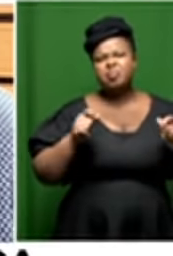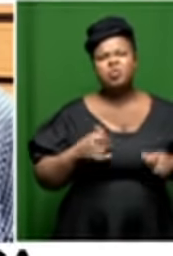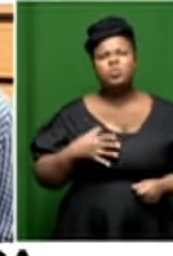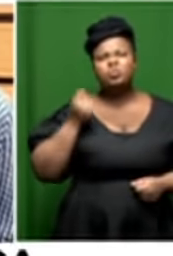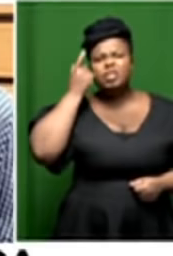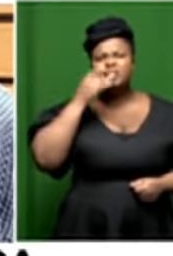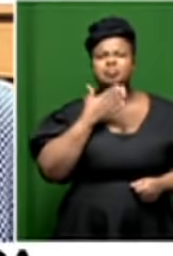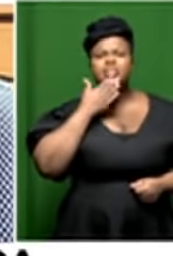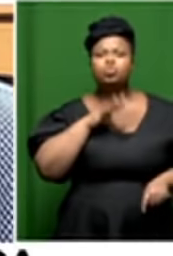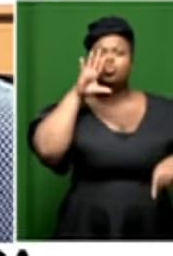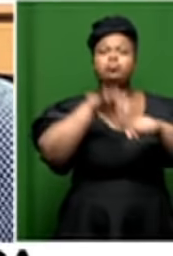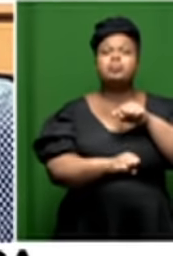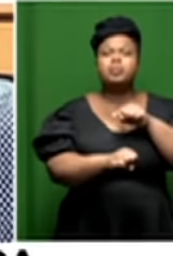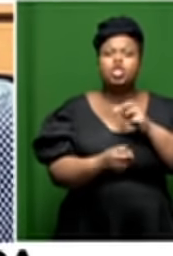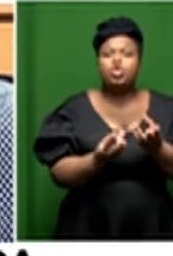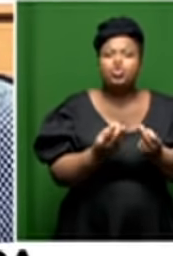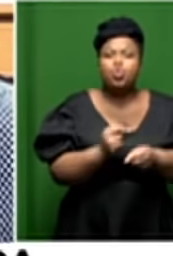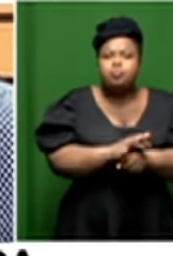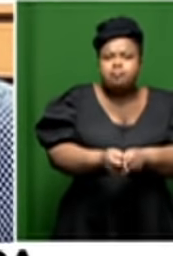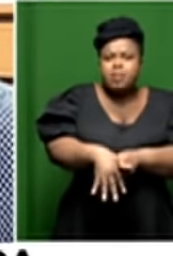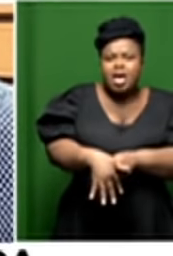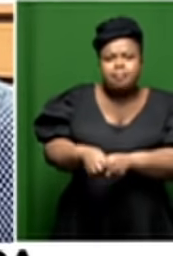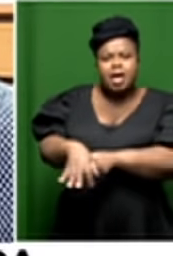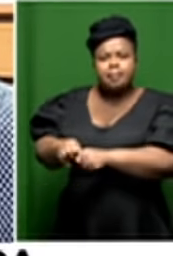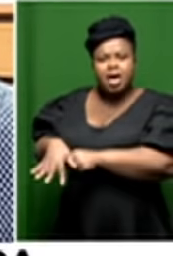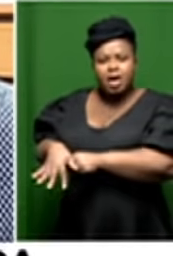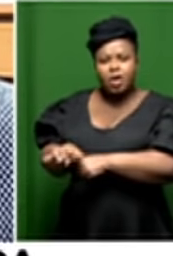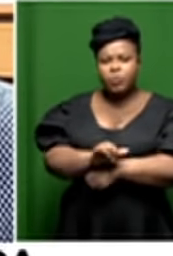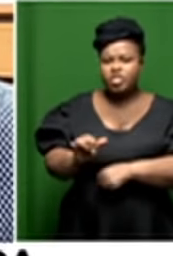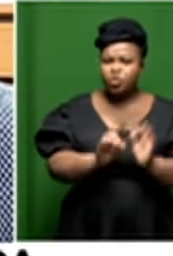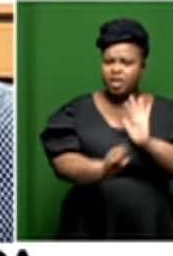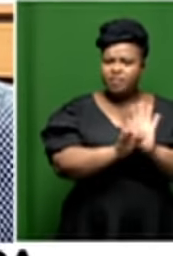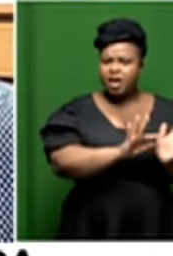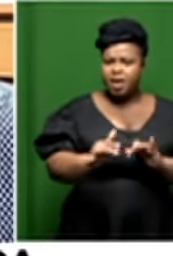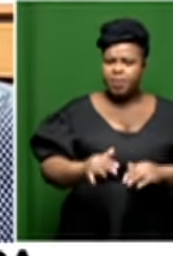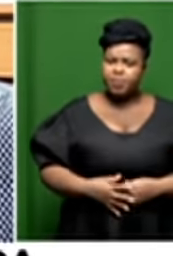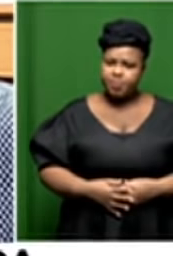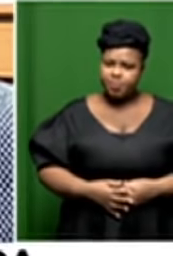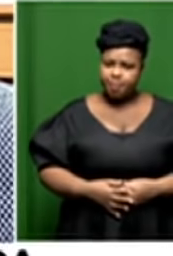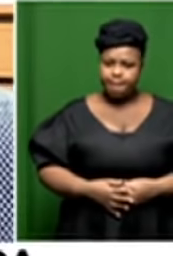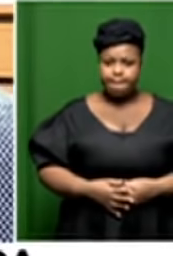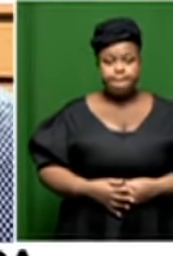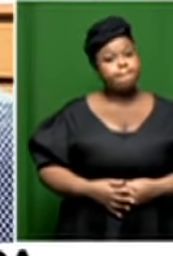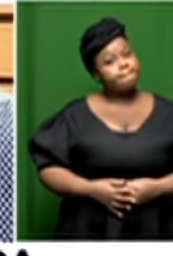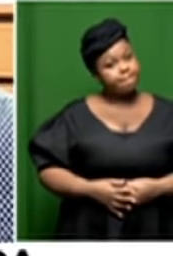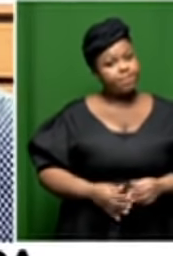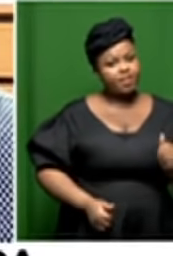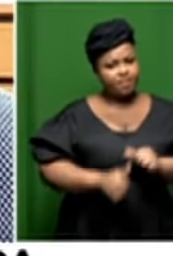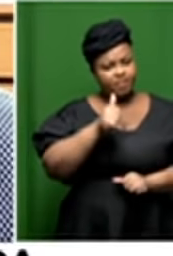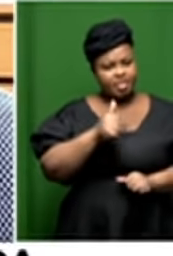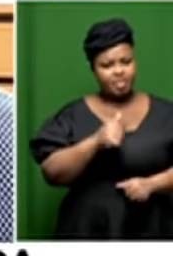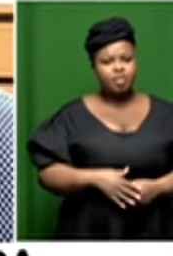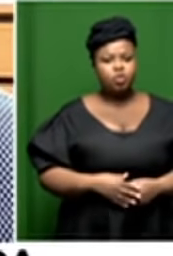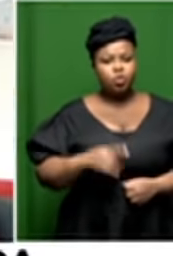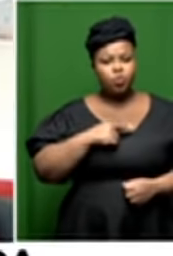mean, how do you find new variants that are coming through? So the first author on the publication you're referring to,